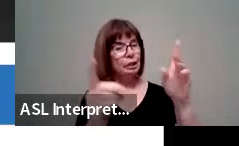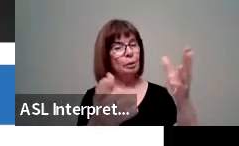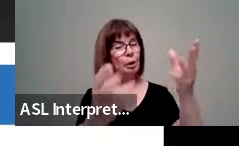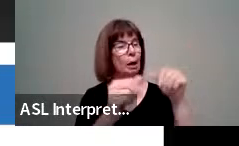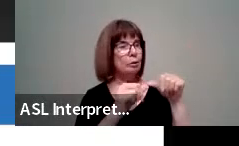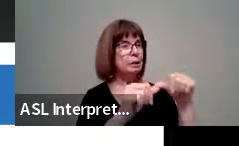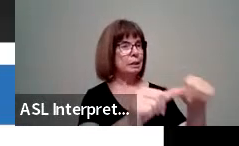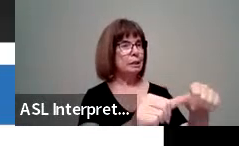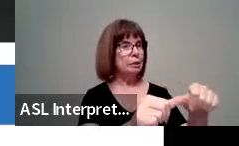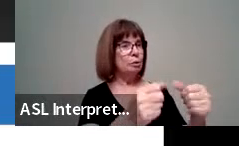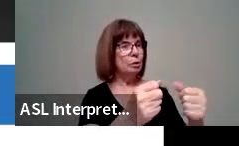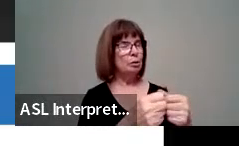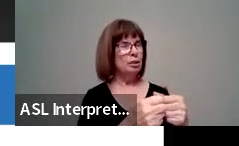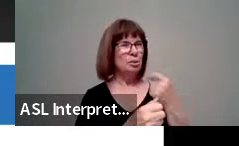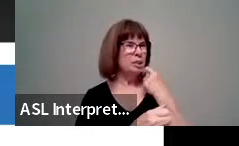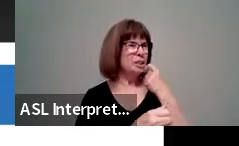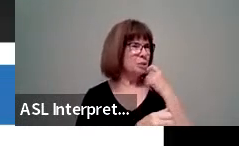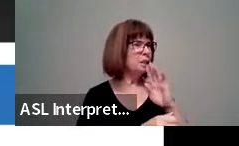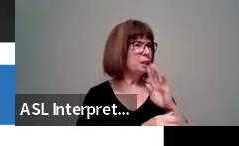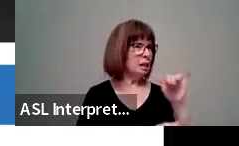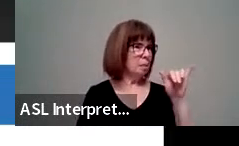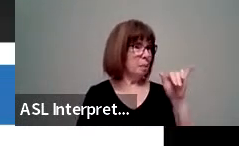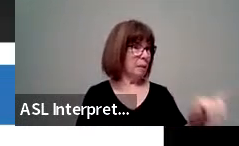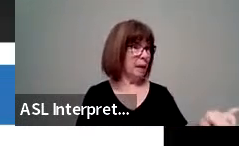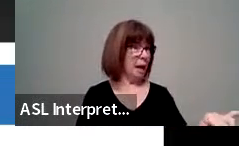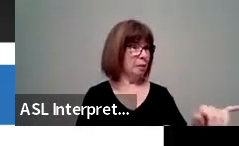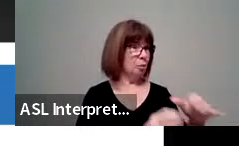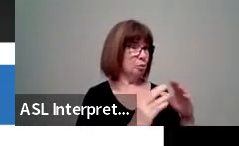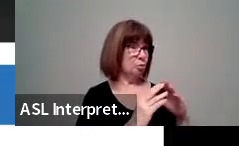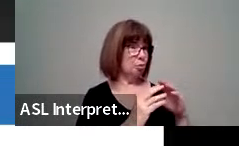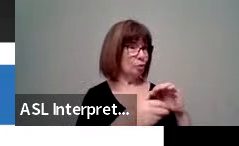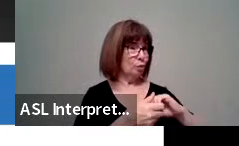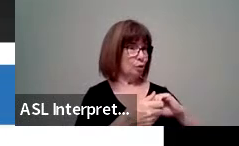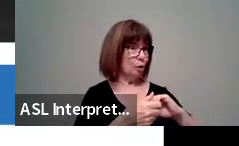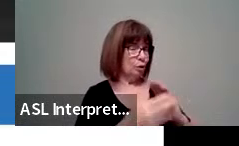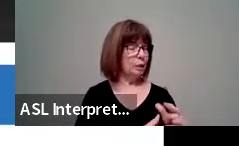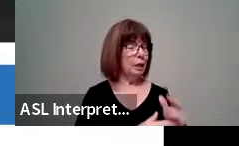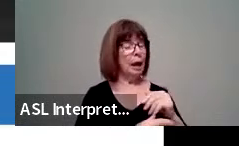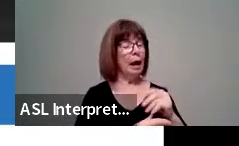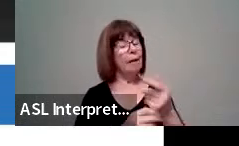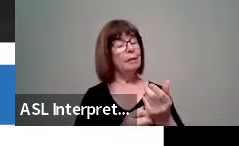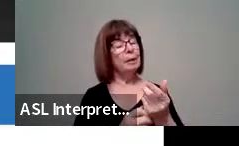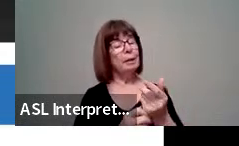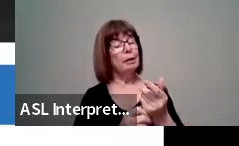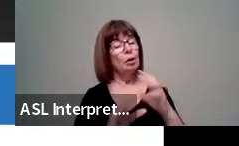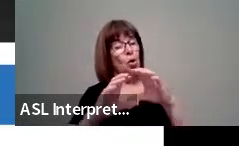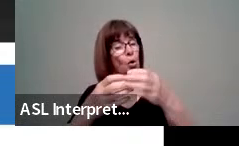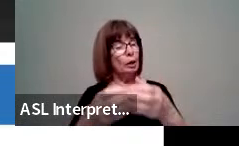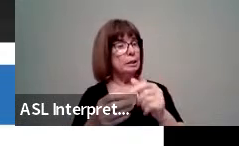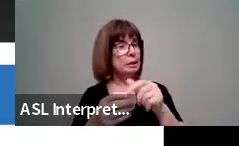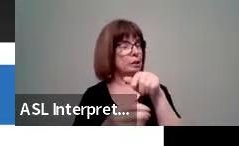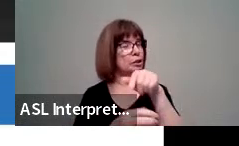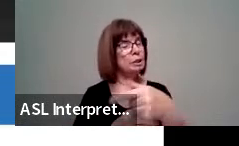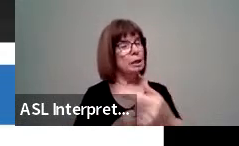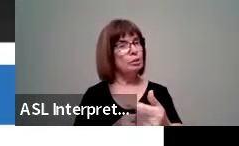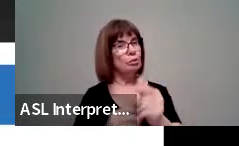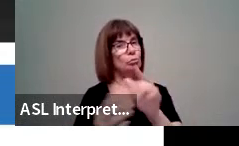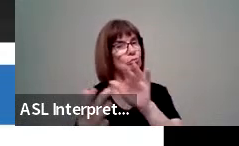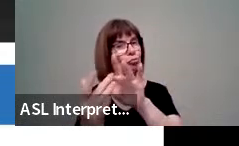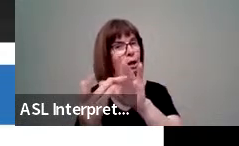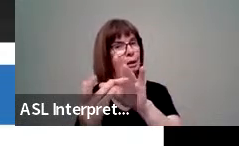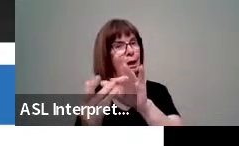coalitions that you were just referring to, and the single organizations that are doing the outreach and education to reach unvaccinated and